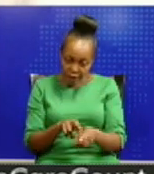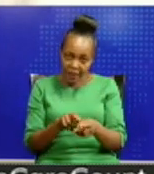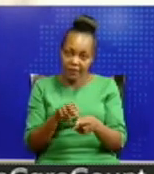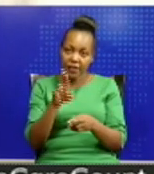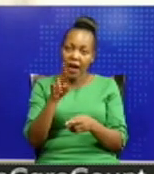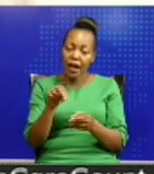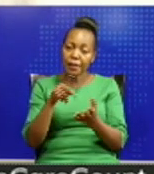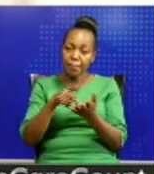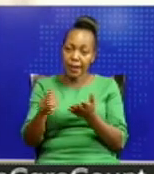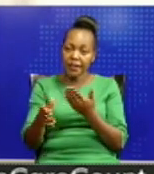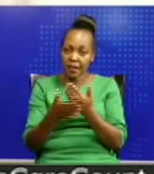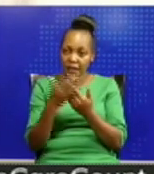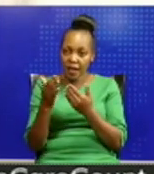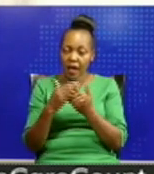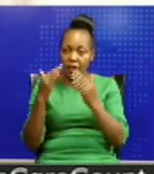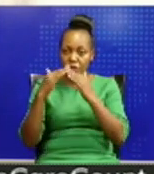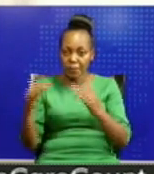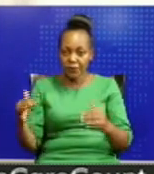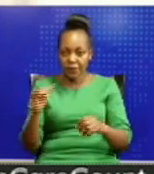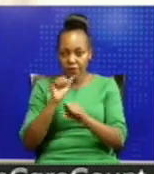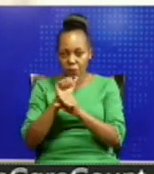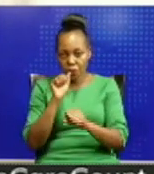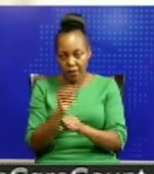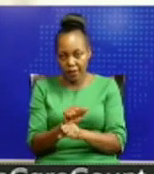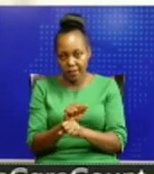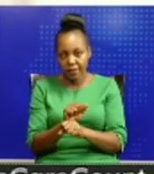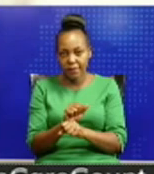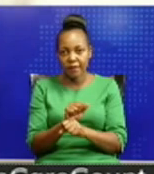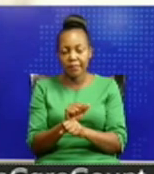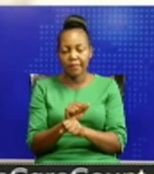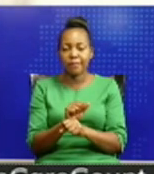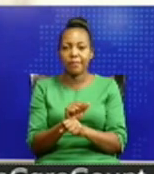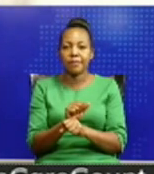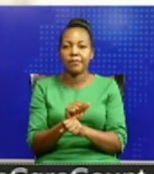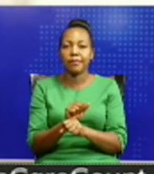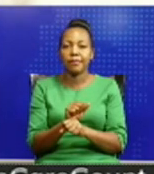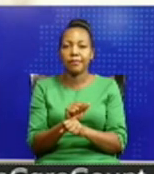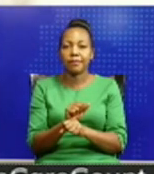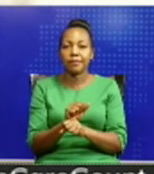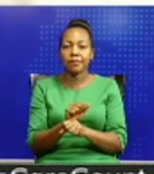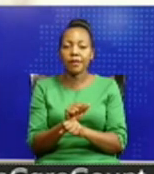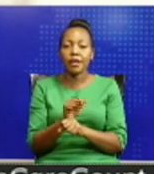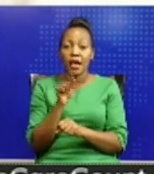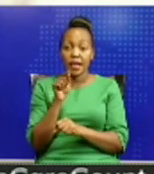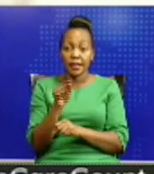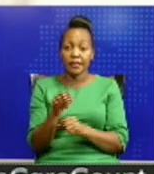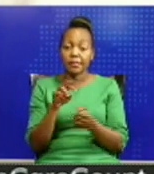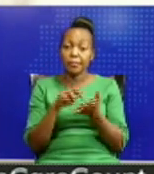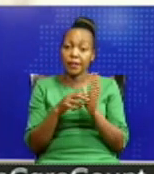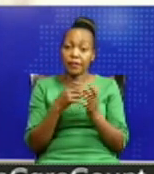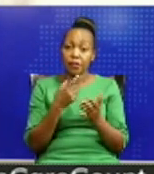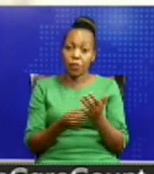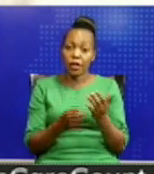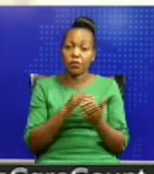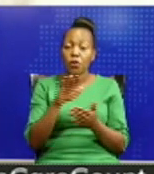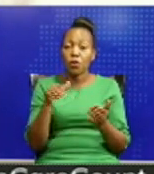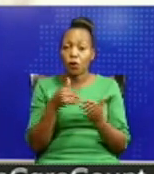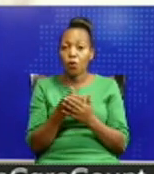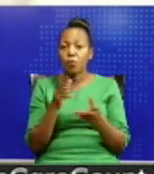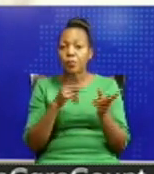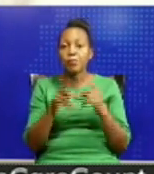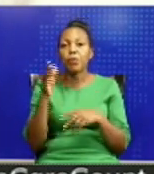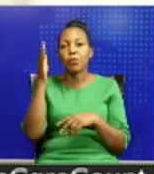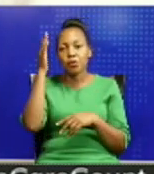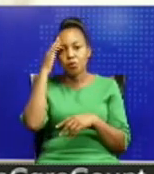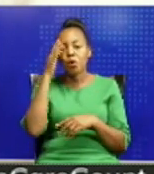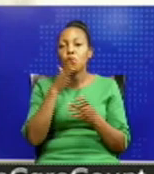and domestic work as a gender issue. I see. With that, all of us will be able to realize that